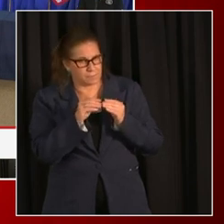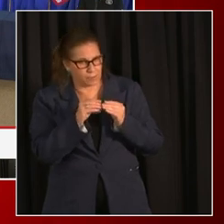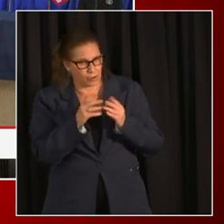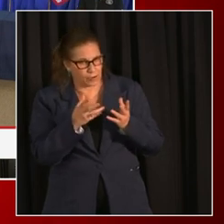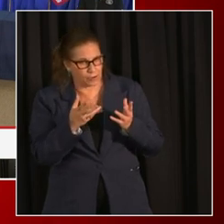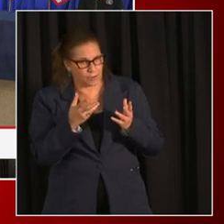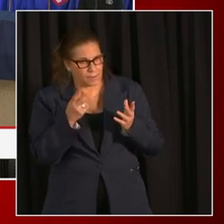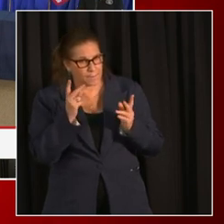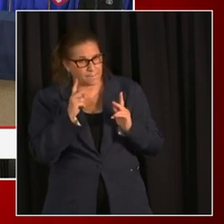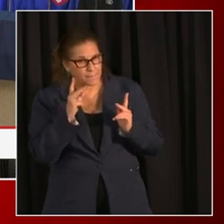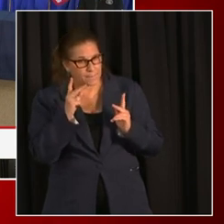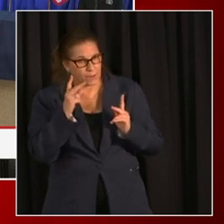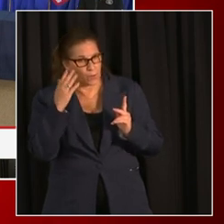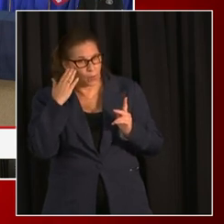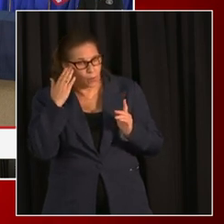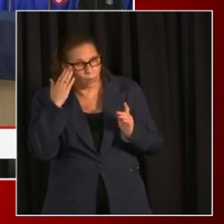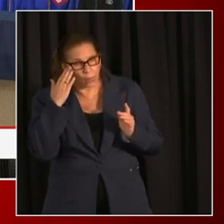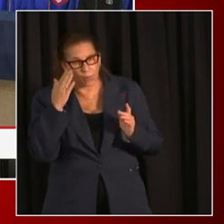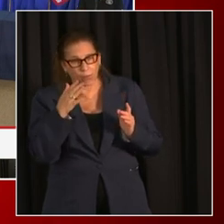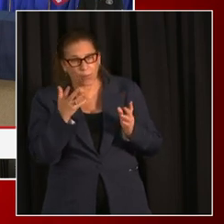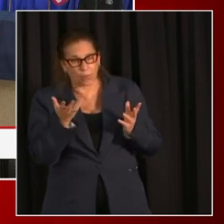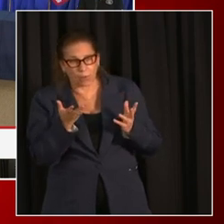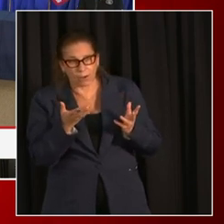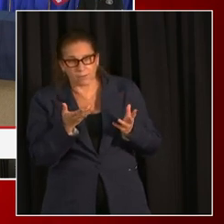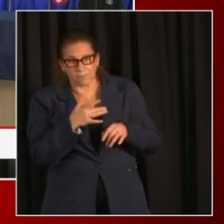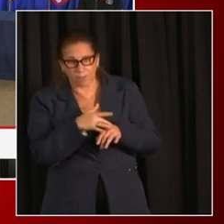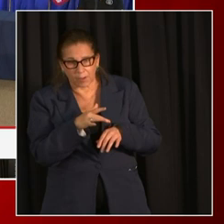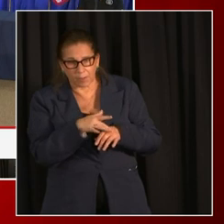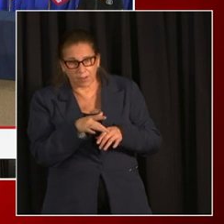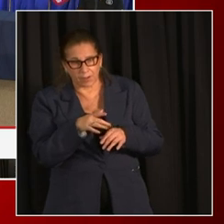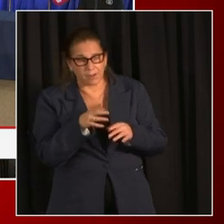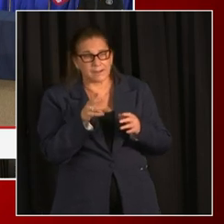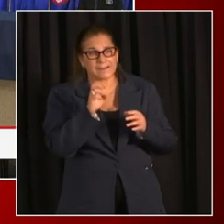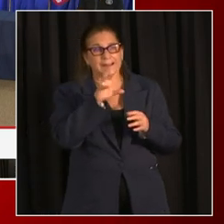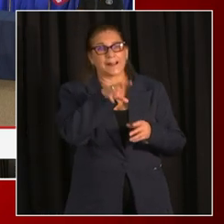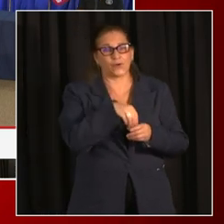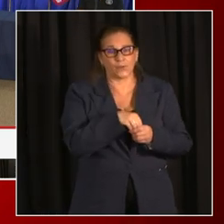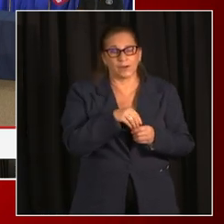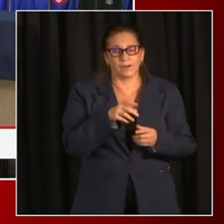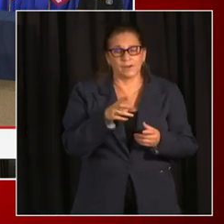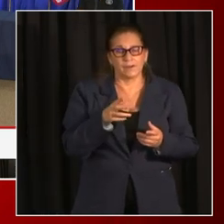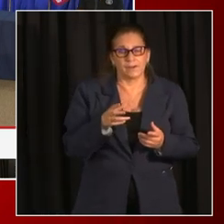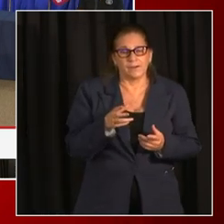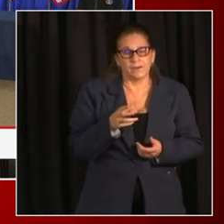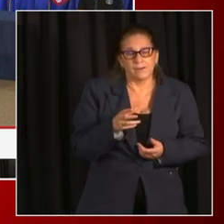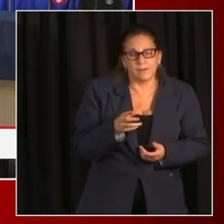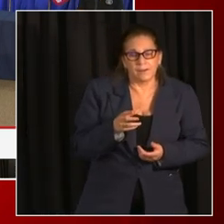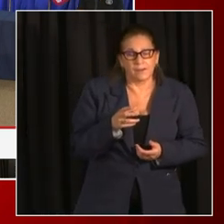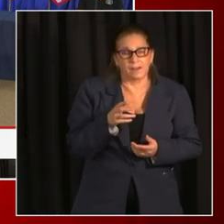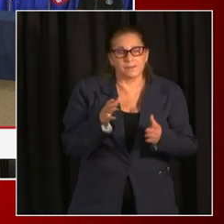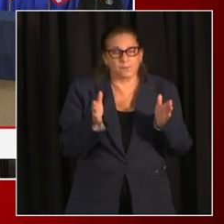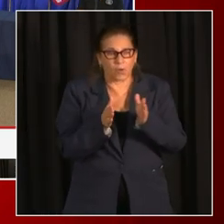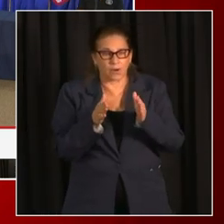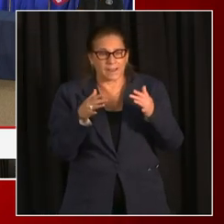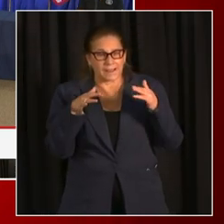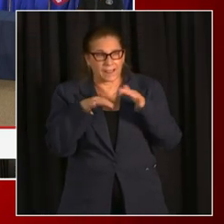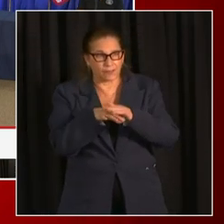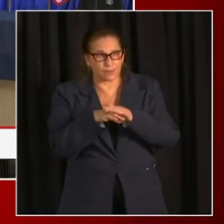so people, so the public can, they know now that small gatherings are associated with a lot of cases, and they